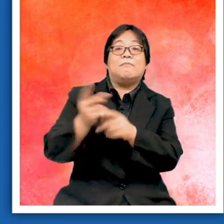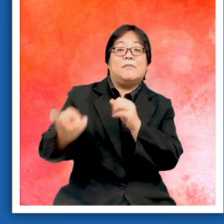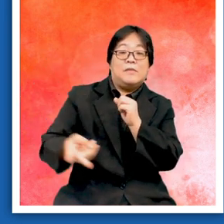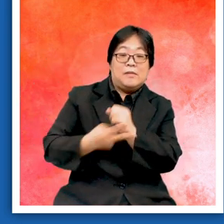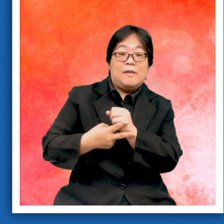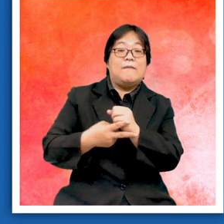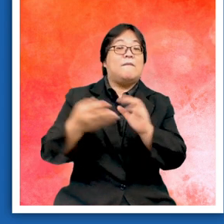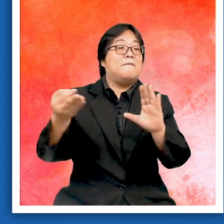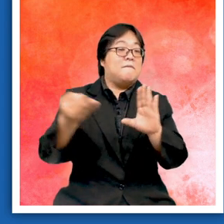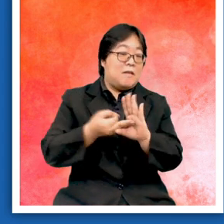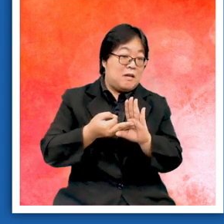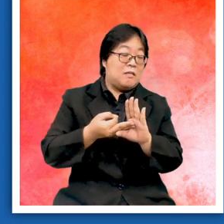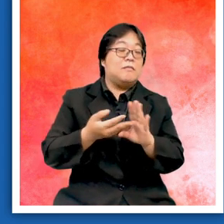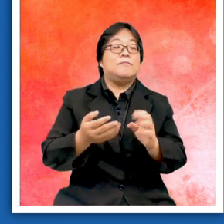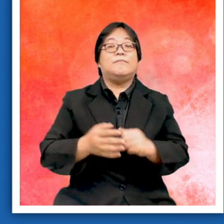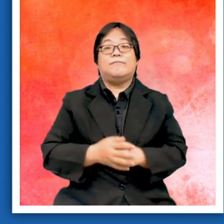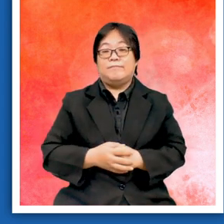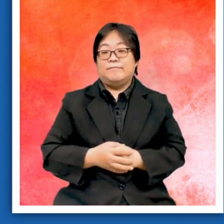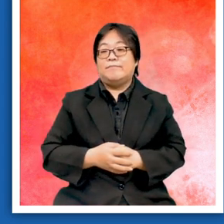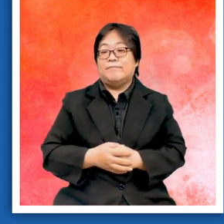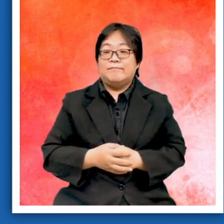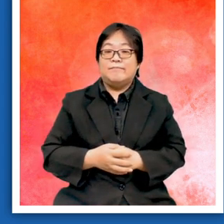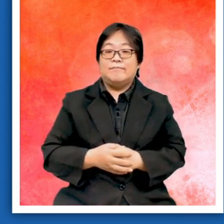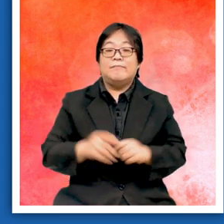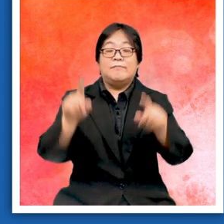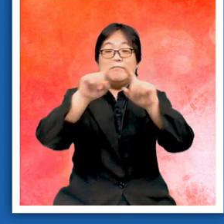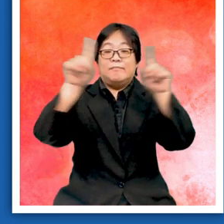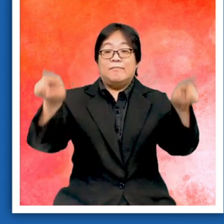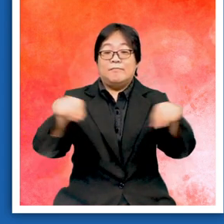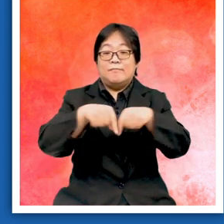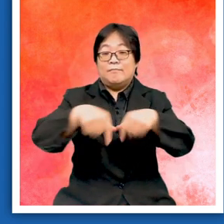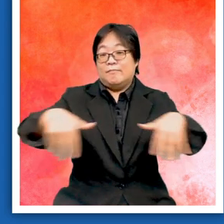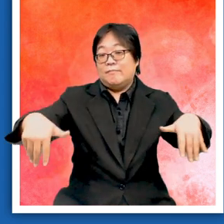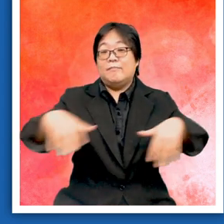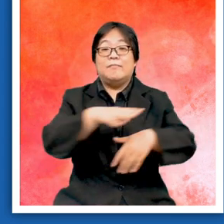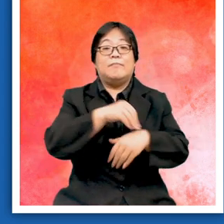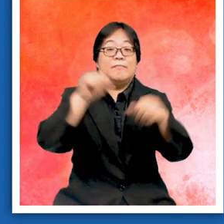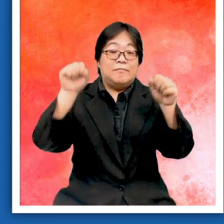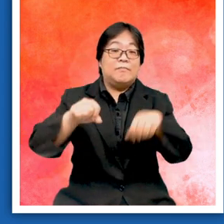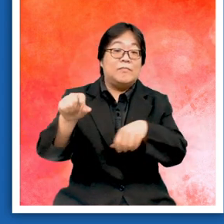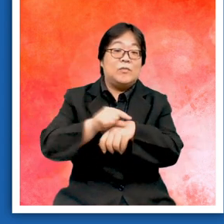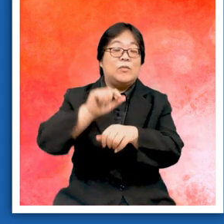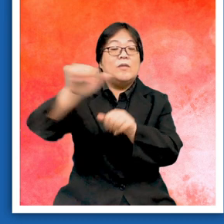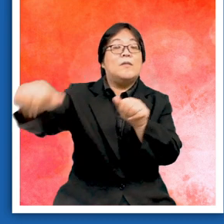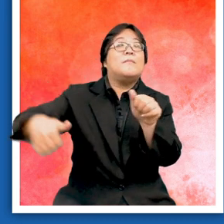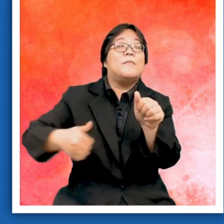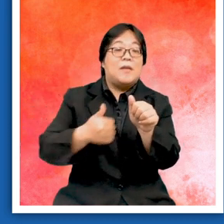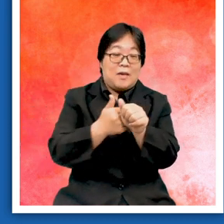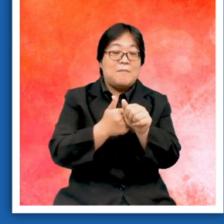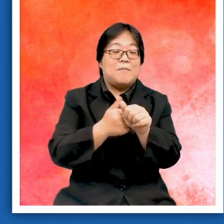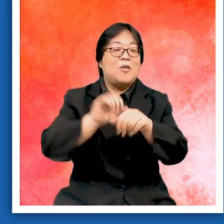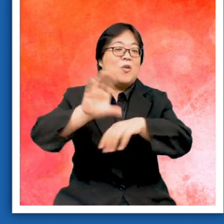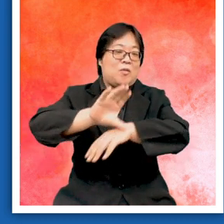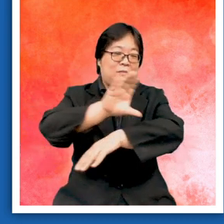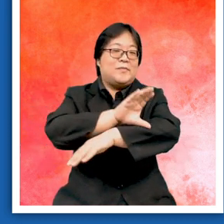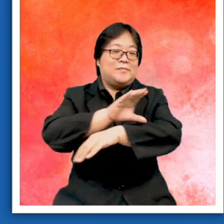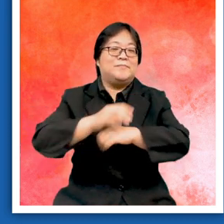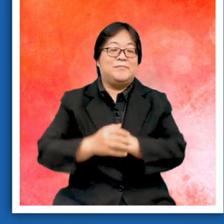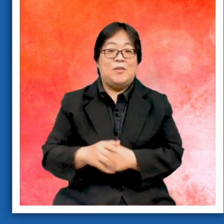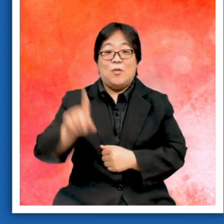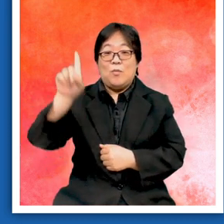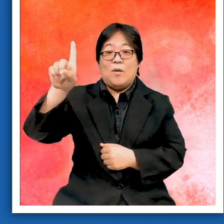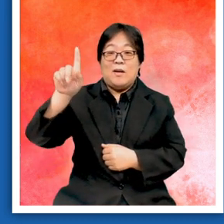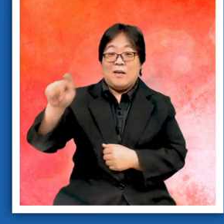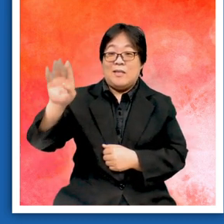files that you created online, and also you can use it to back up your computer. 1 terabyte